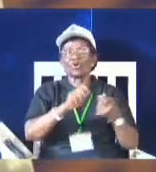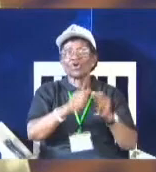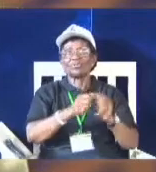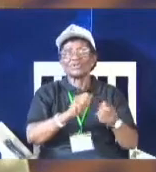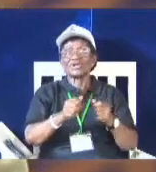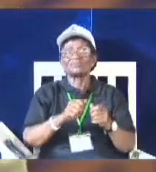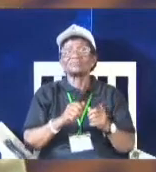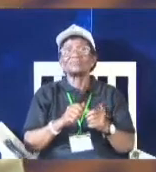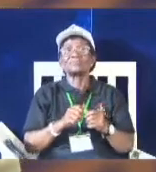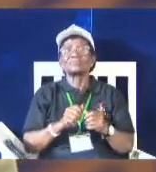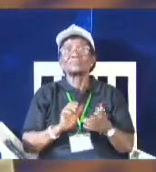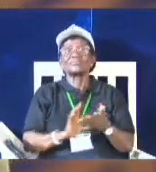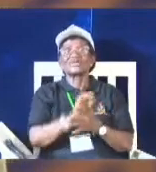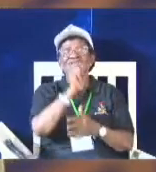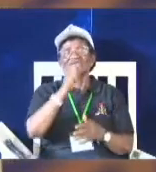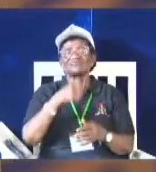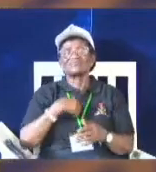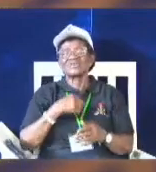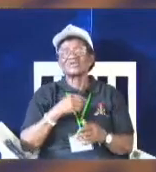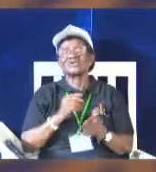And believe me honestly,